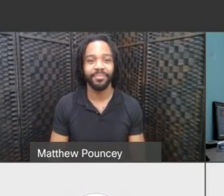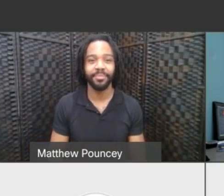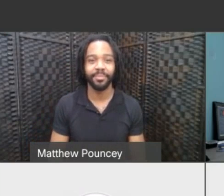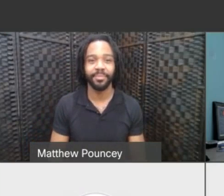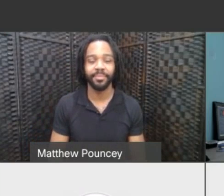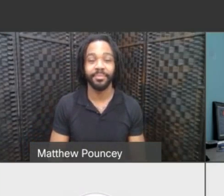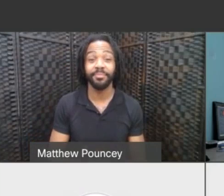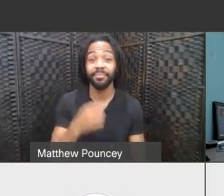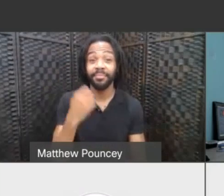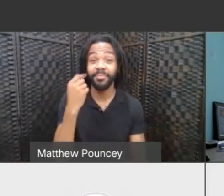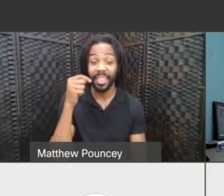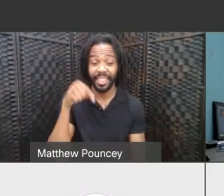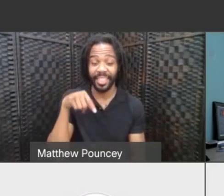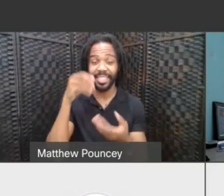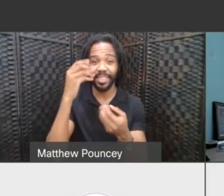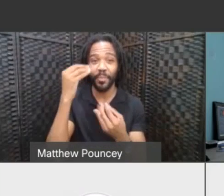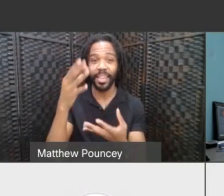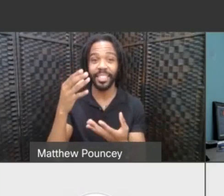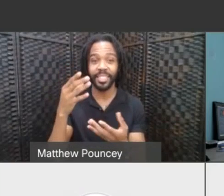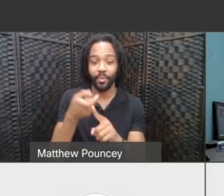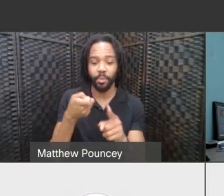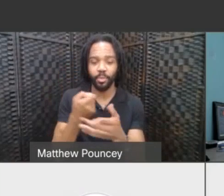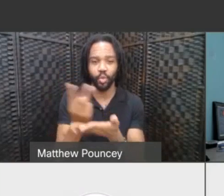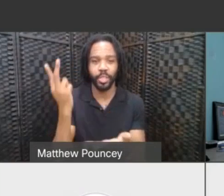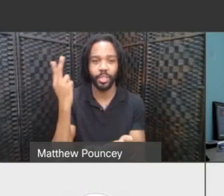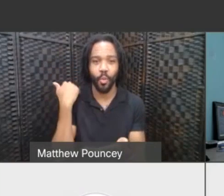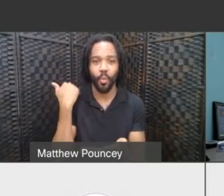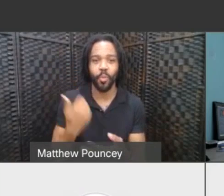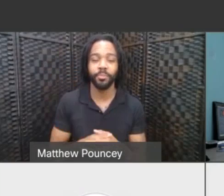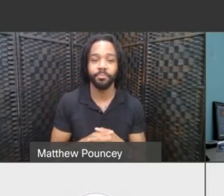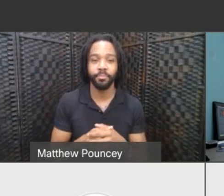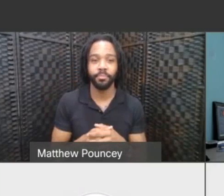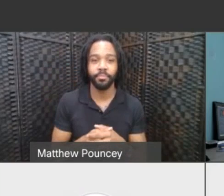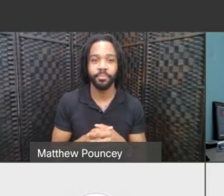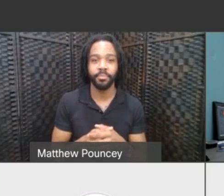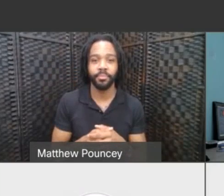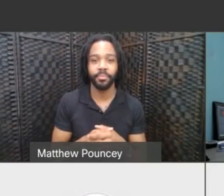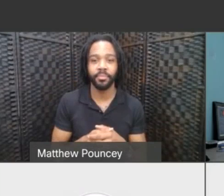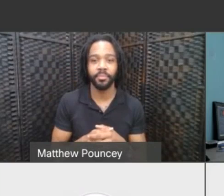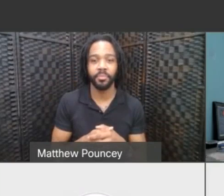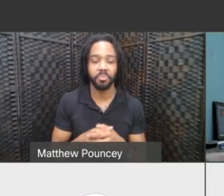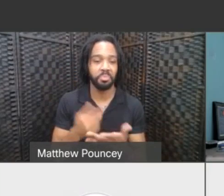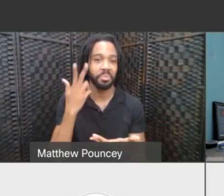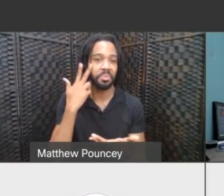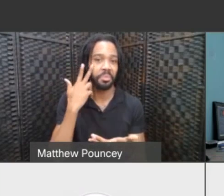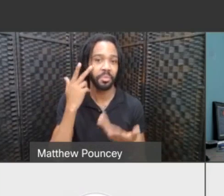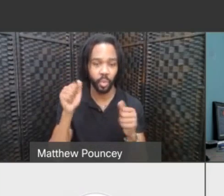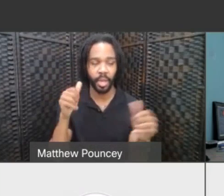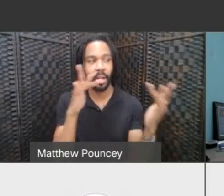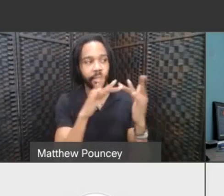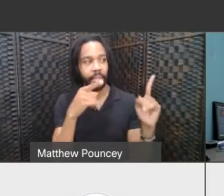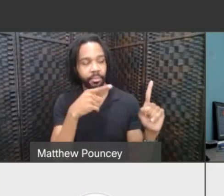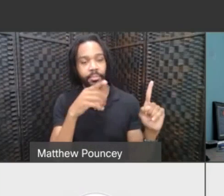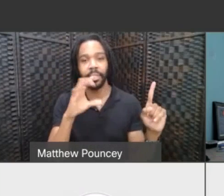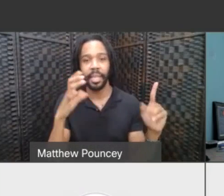And this is data as of 2 weeks ago. So we can reach out to DC Health to